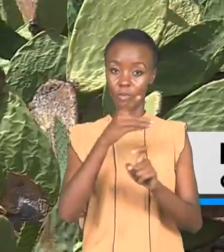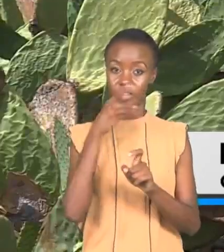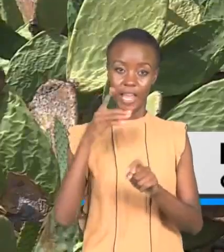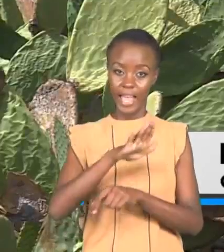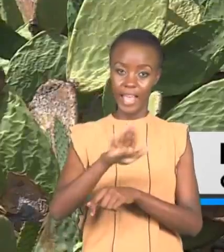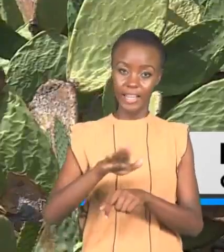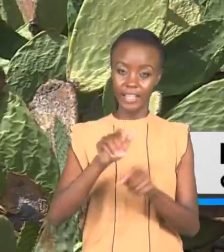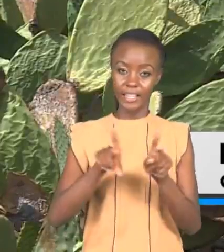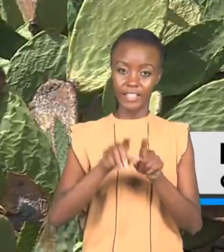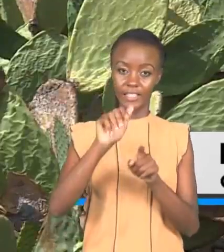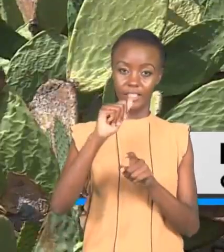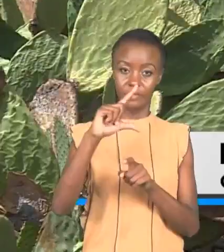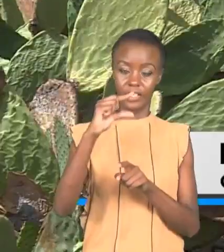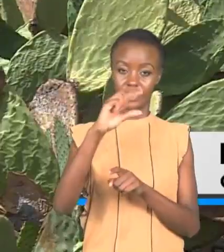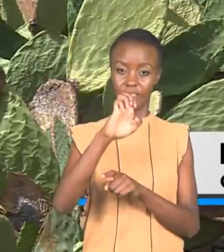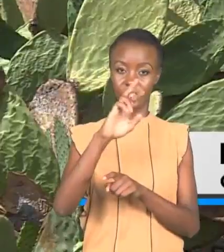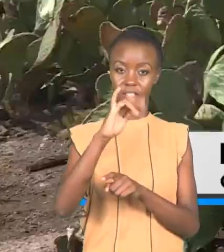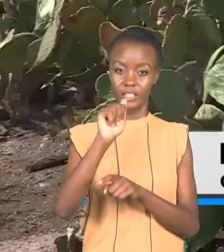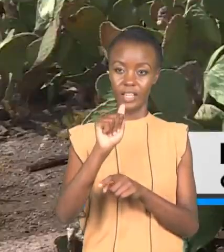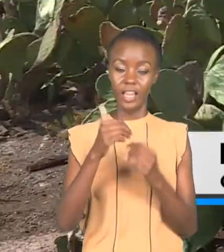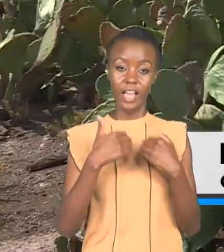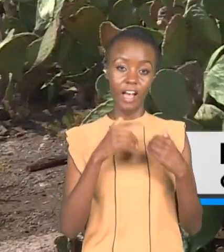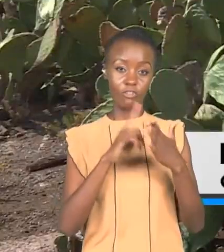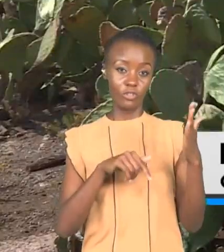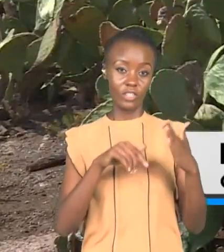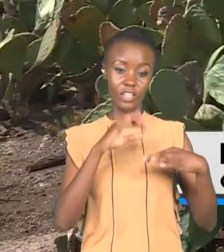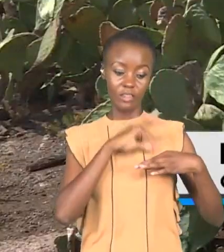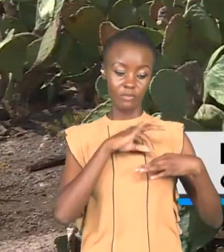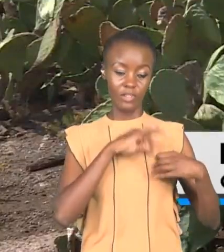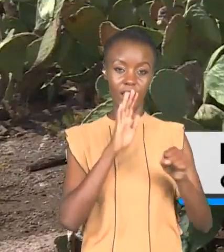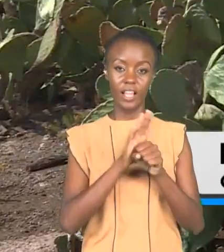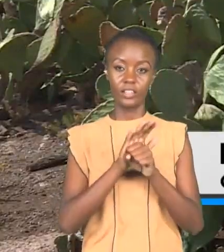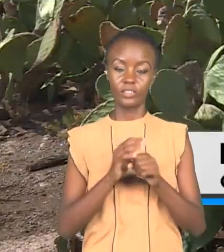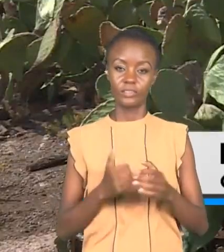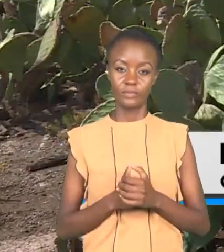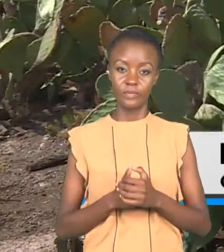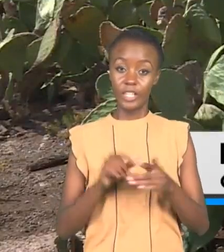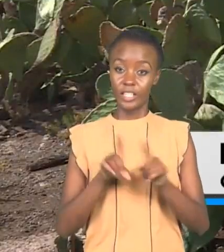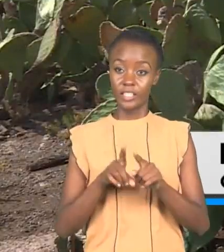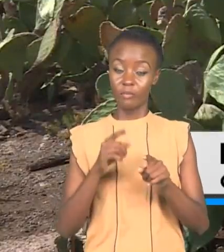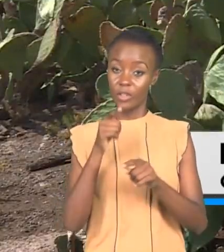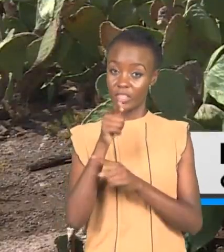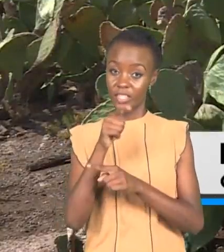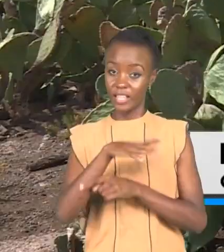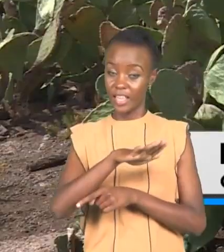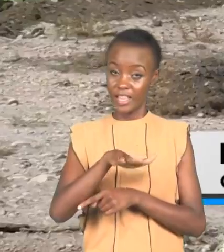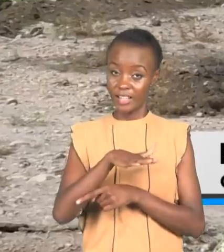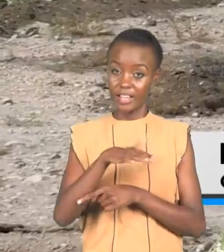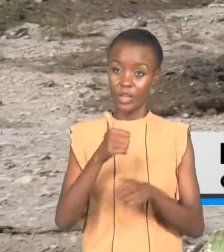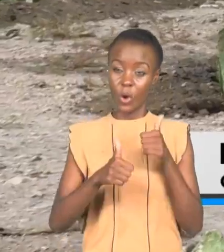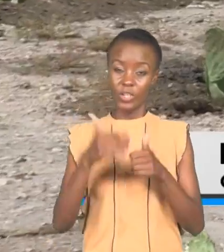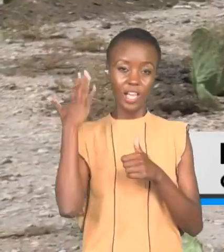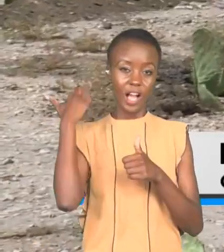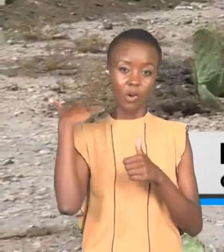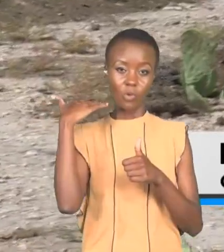like Algeria's northern Sidi Frej, contains a plethora of virtues. Everything from the cactus, once considered sacred by the